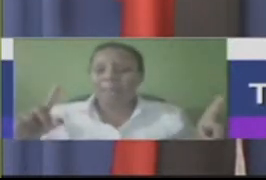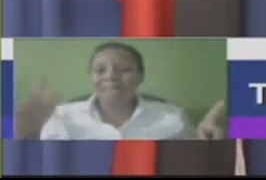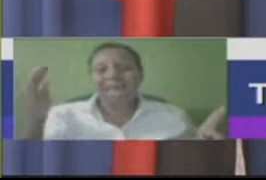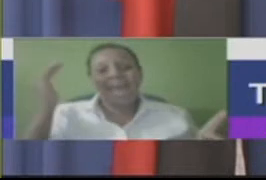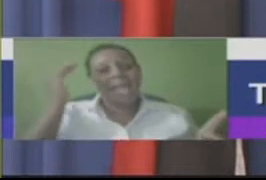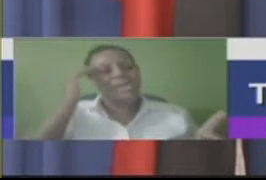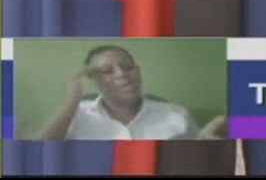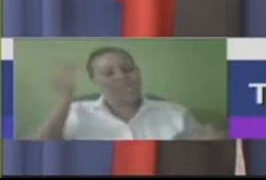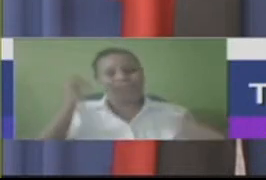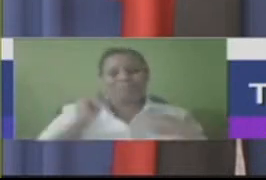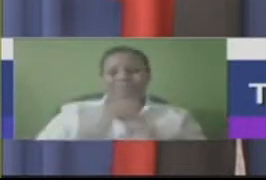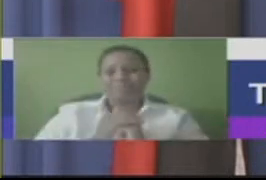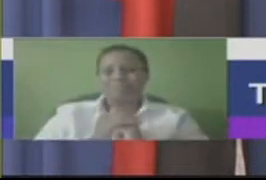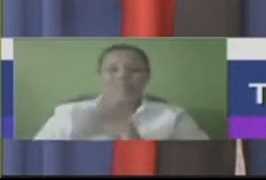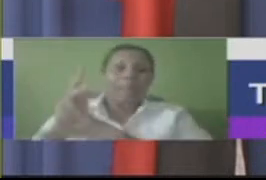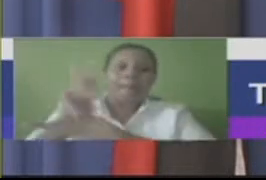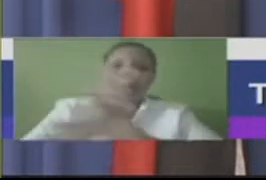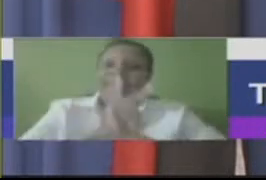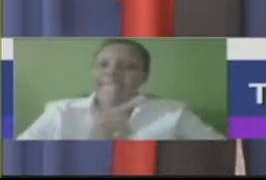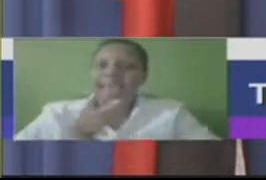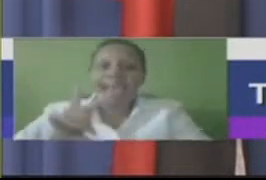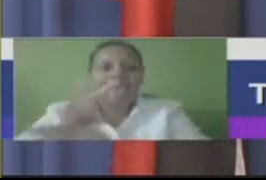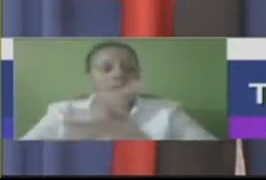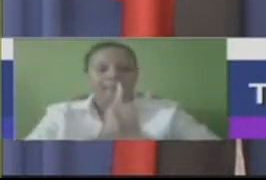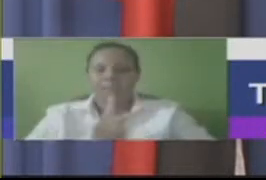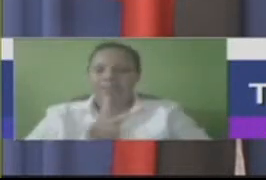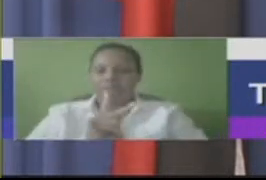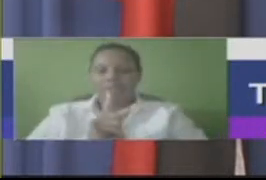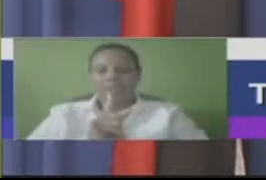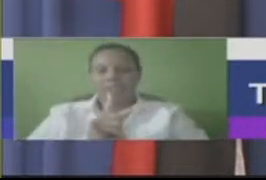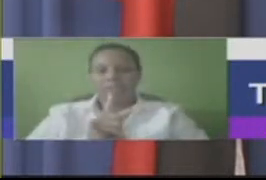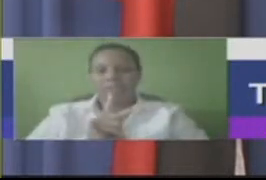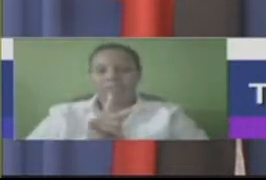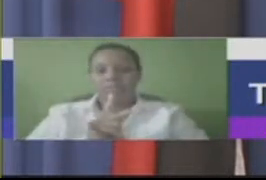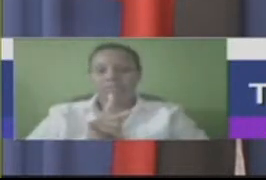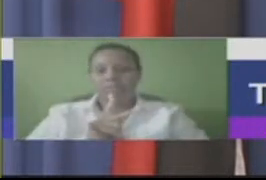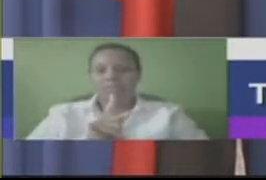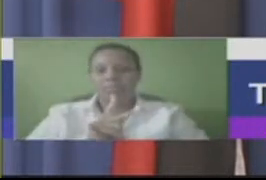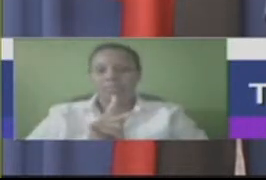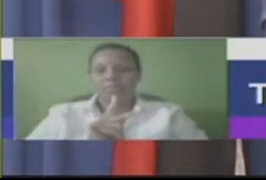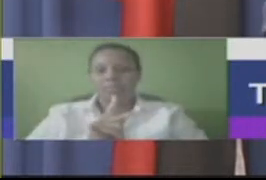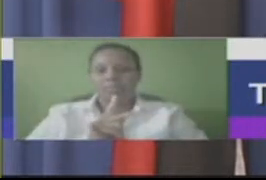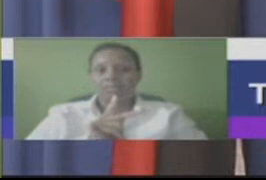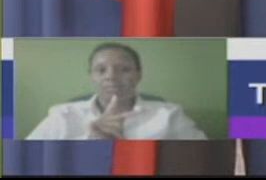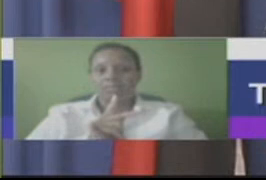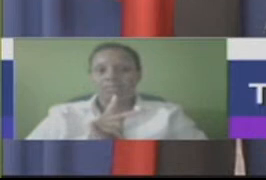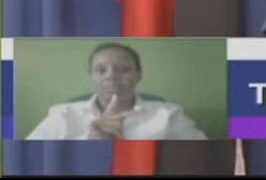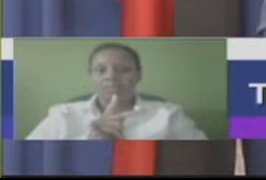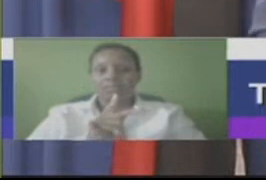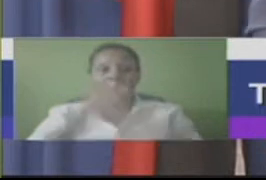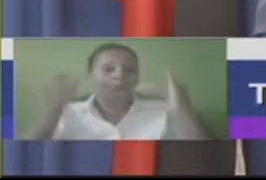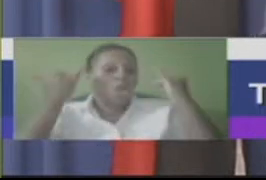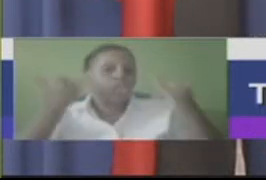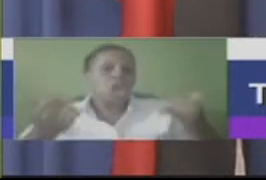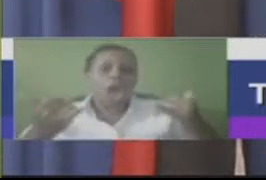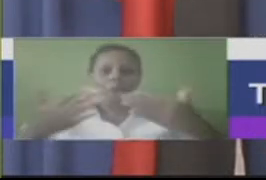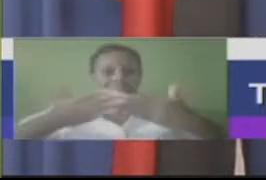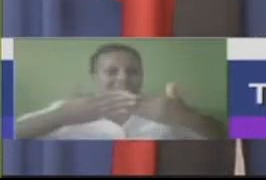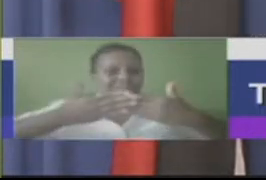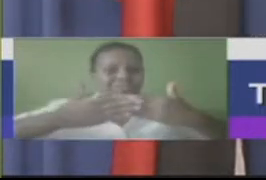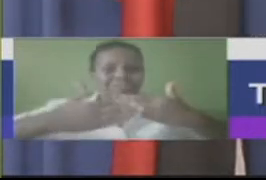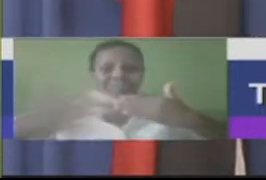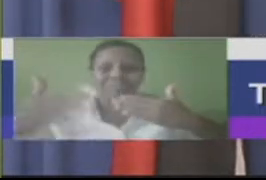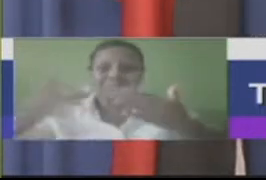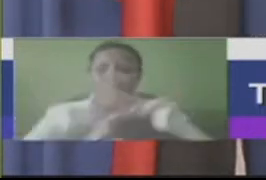very concerned, which is why we are pleased that in the weeks ahead, we are expecting to